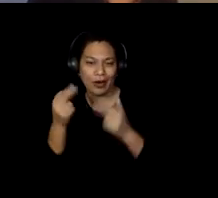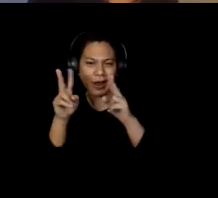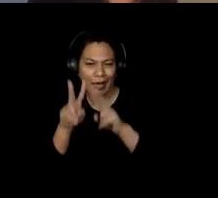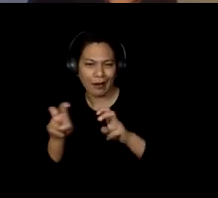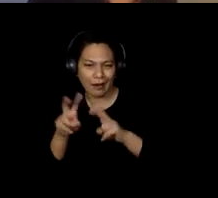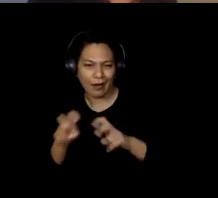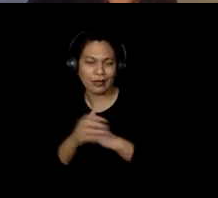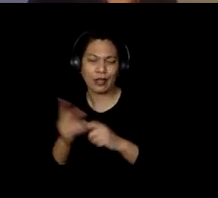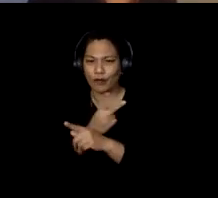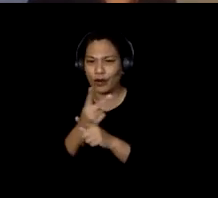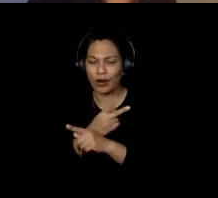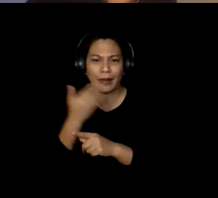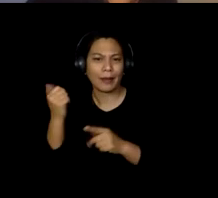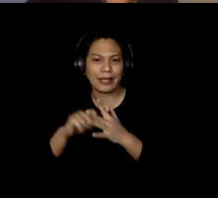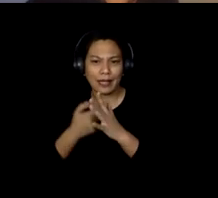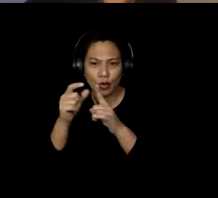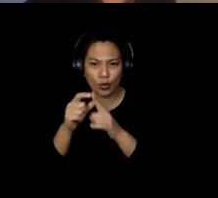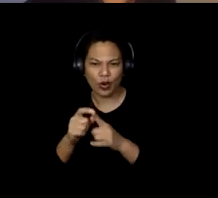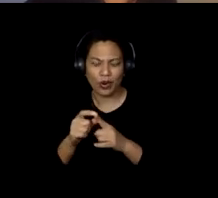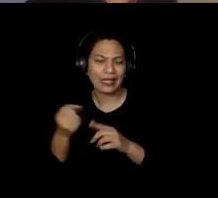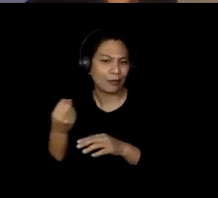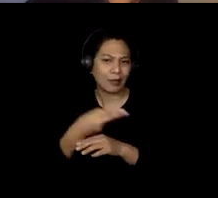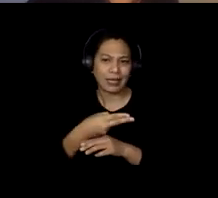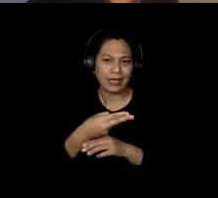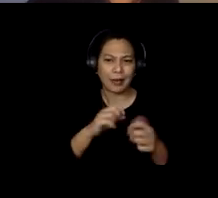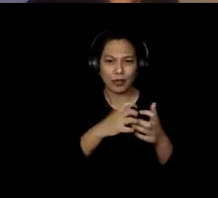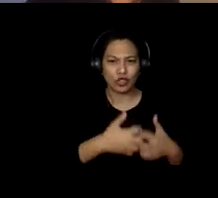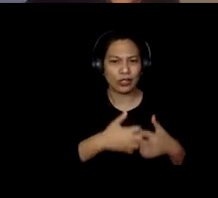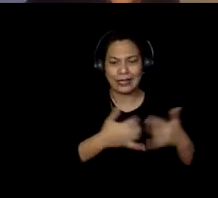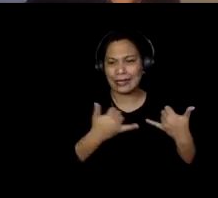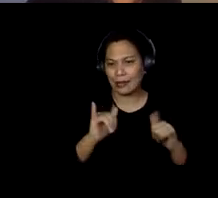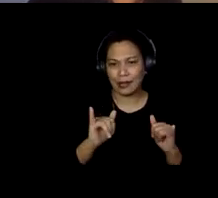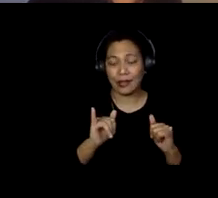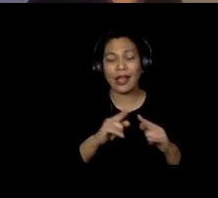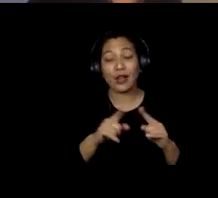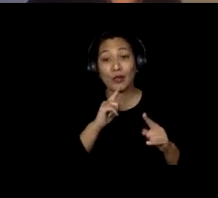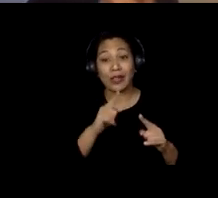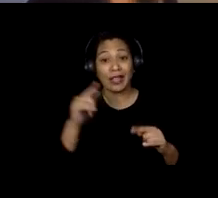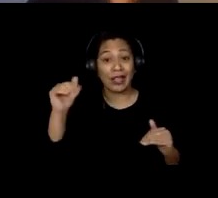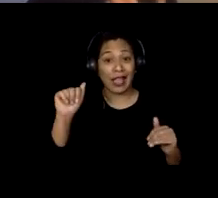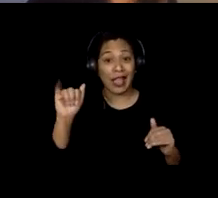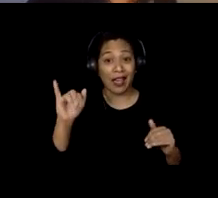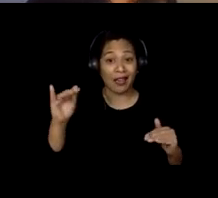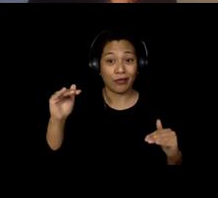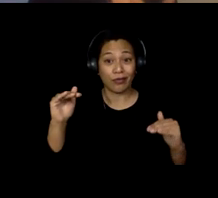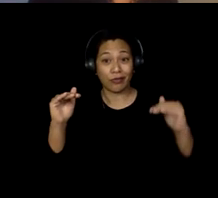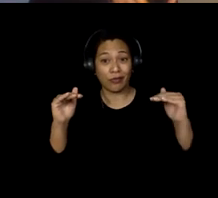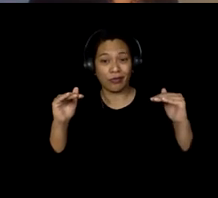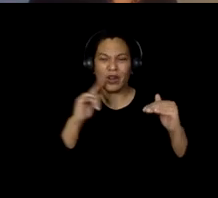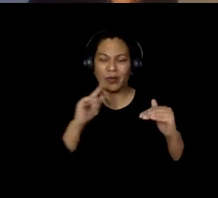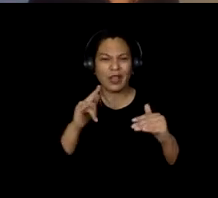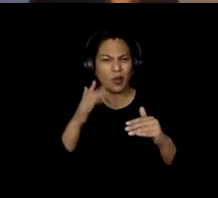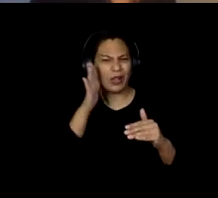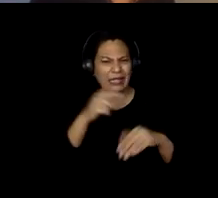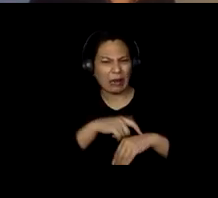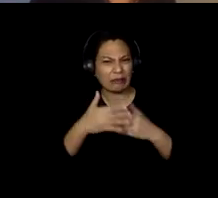good keyword better than any machine. And it's going to be a while before AI can advance enough to understand all that